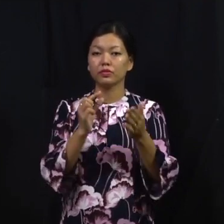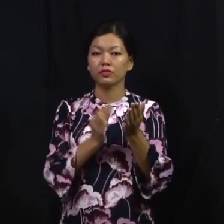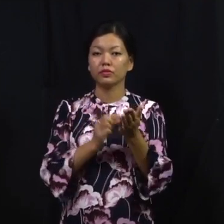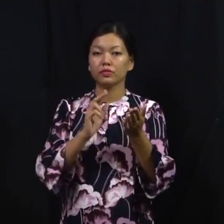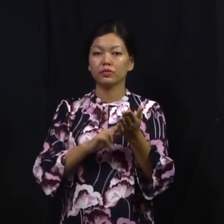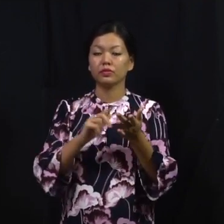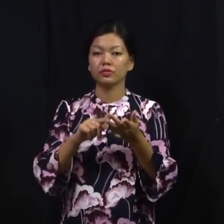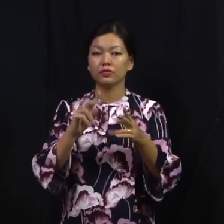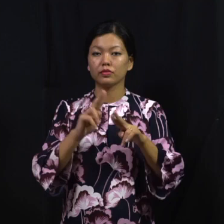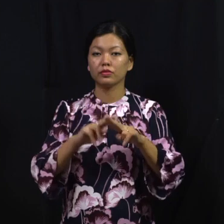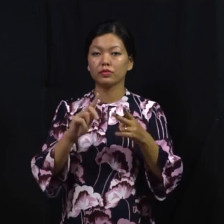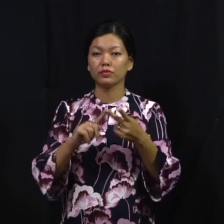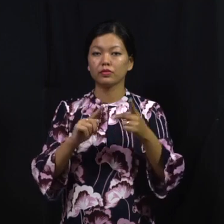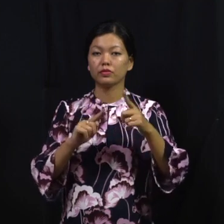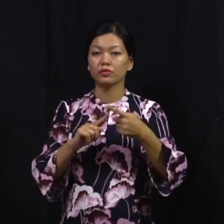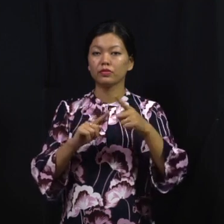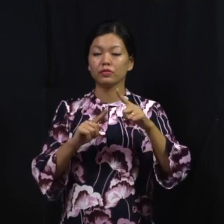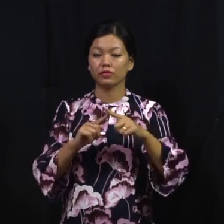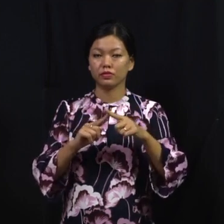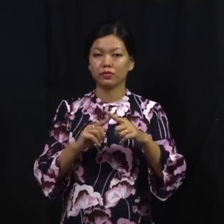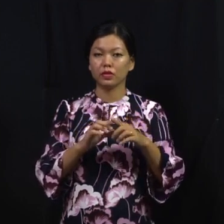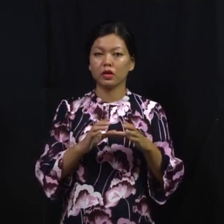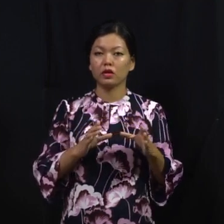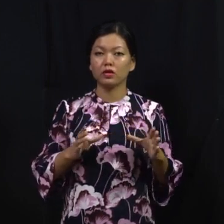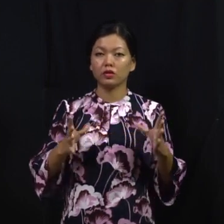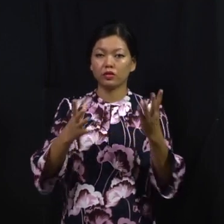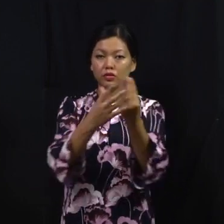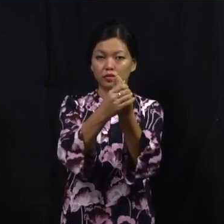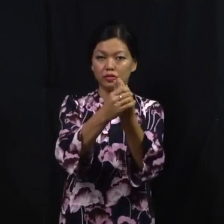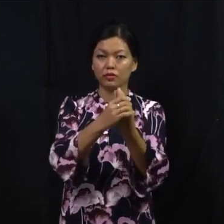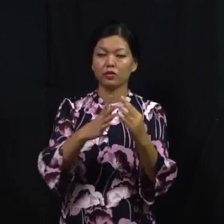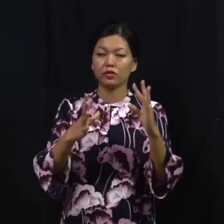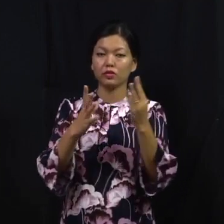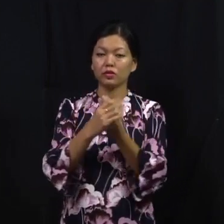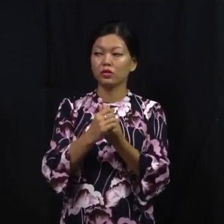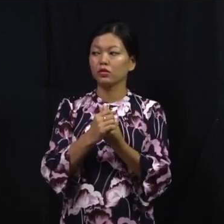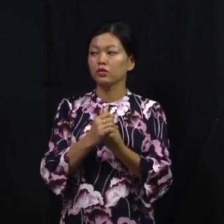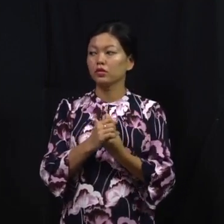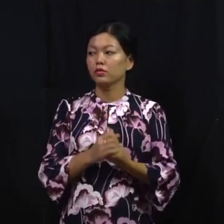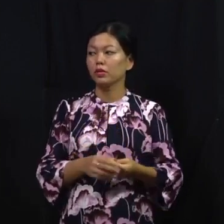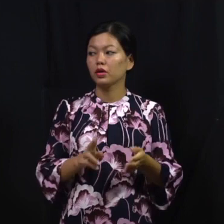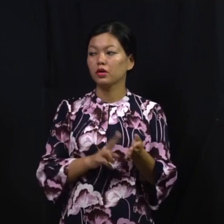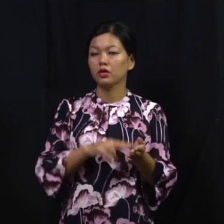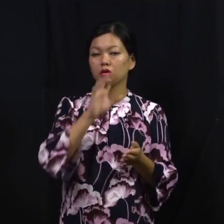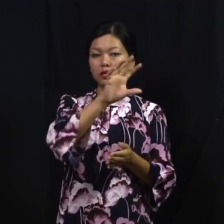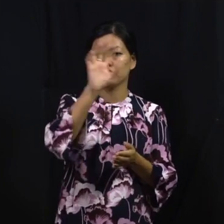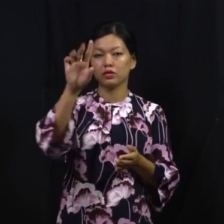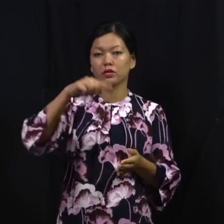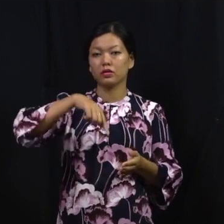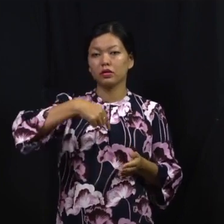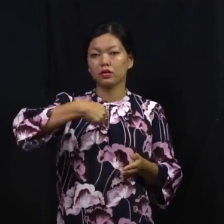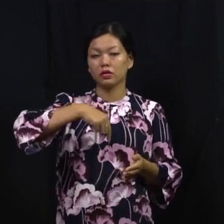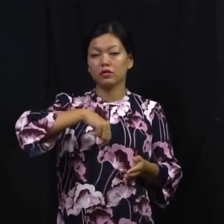unified by national sentiments. Okay, this is somewhat like a common history. India, when she fought this national